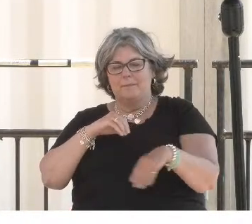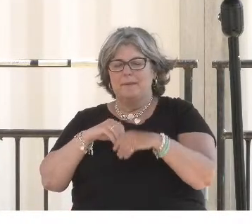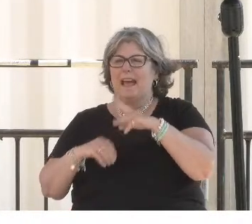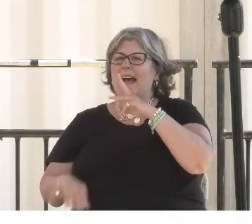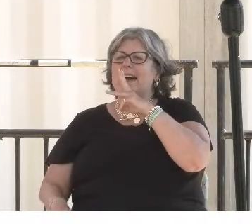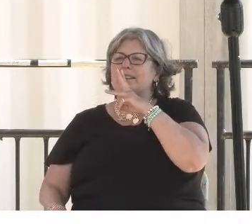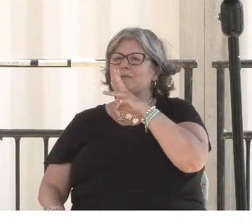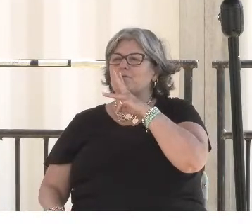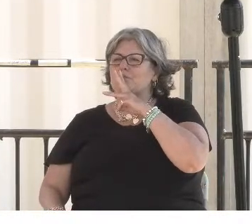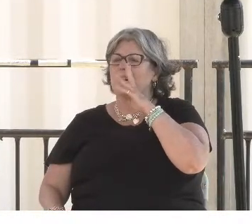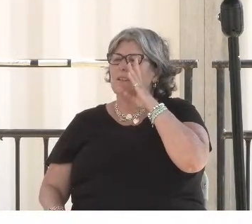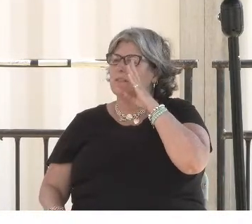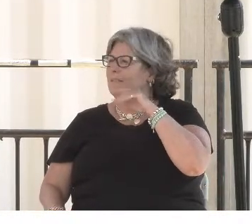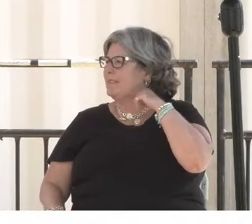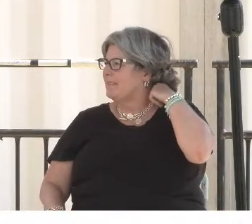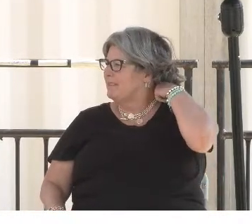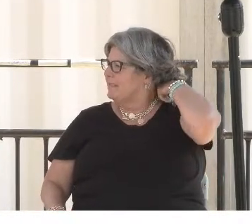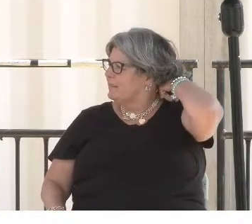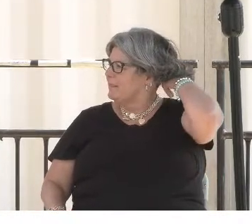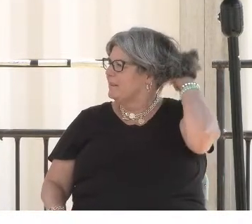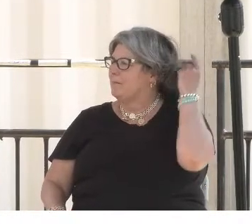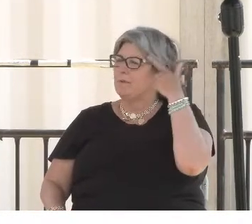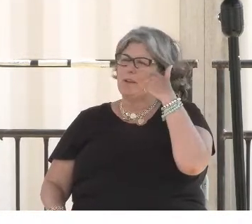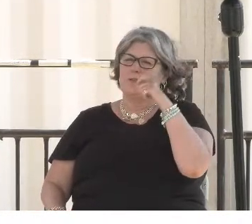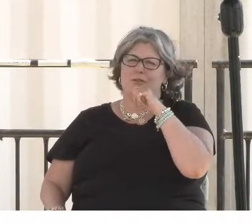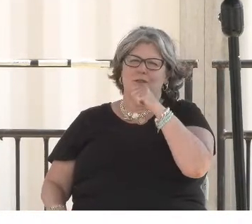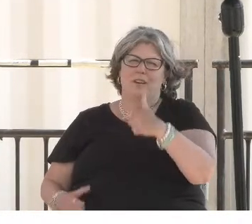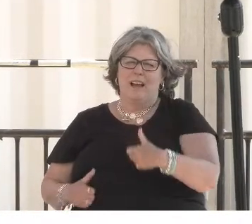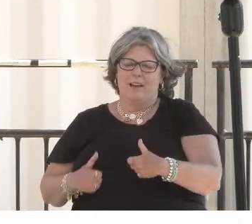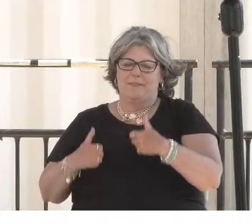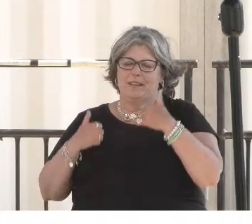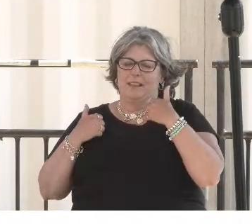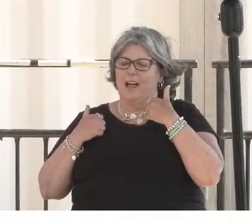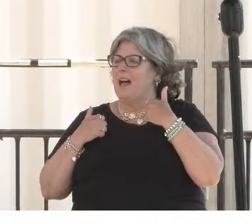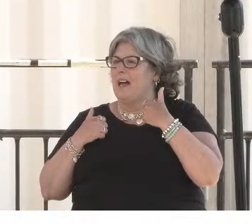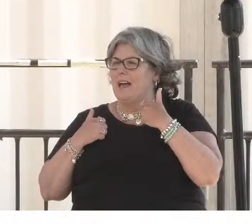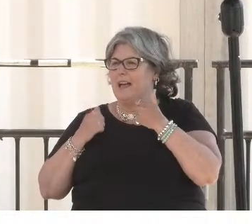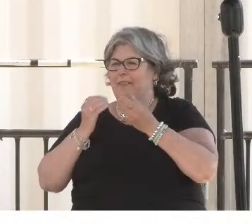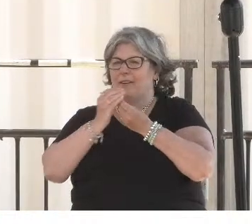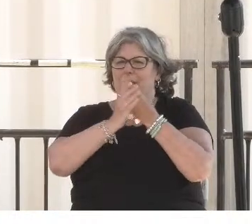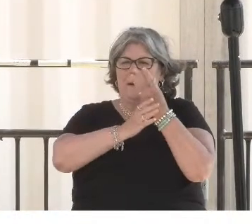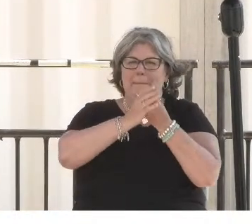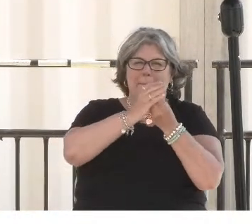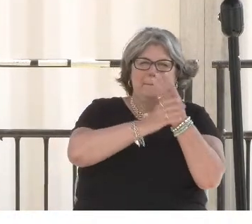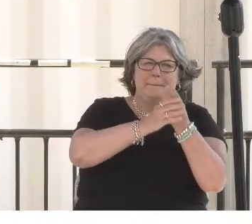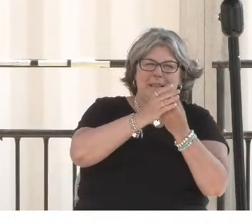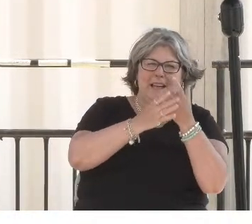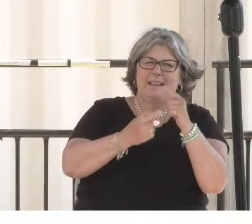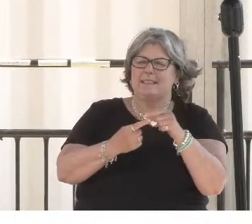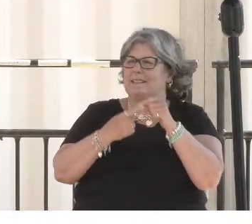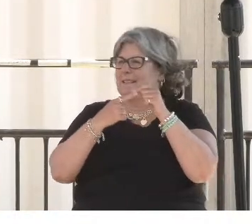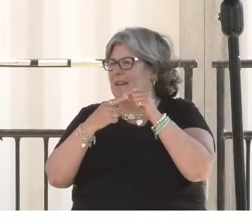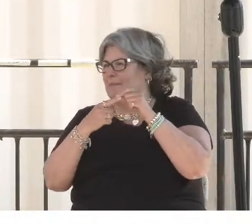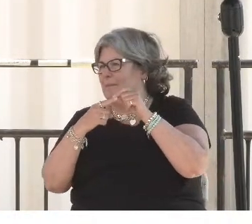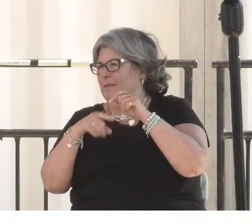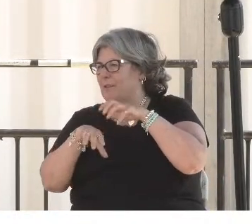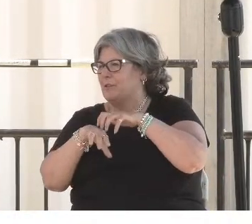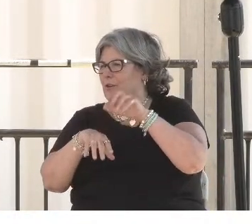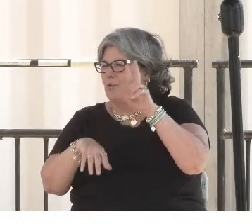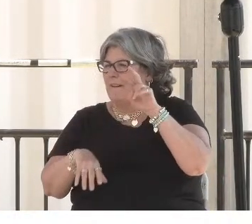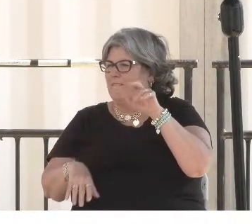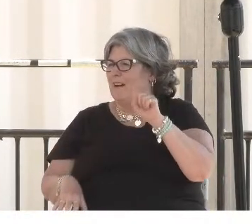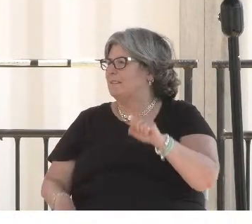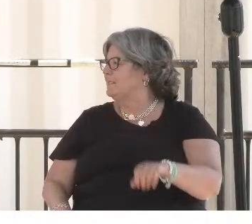your system that you wouldn't be capturing because you don't have the live plants there if you're just removing everything but the grapevines?